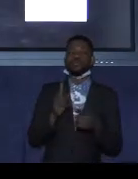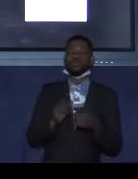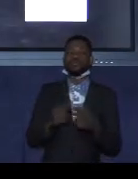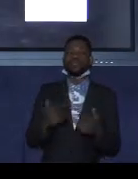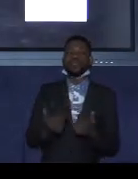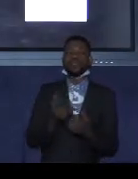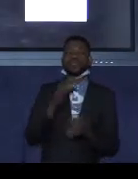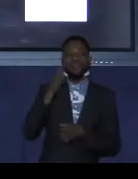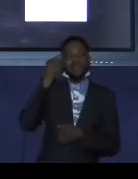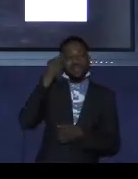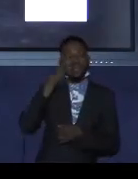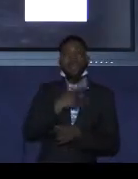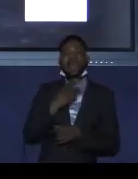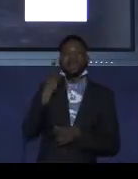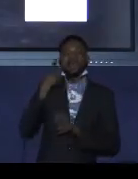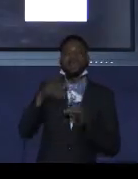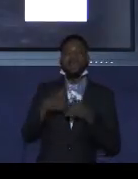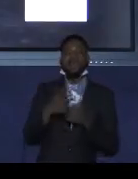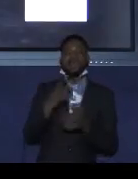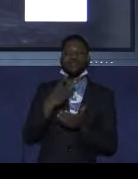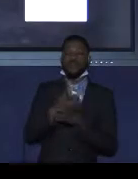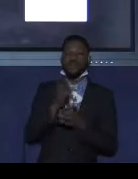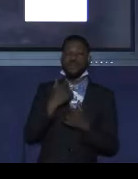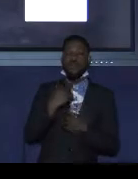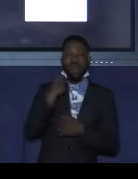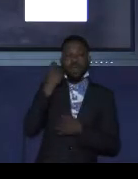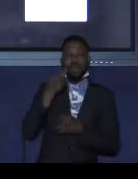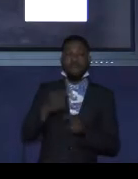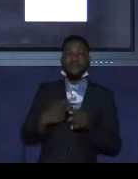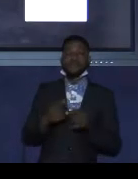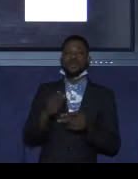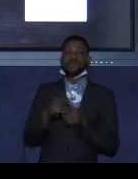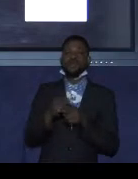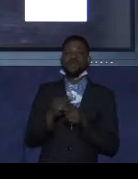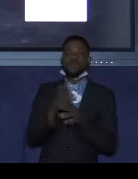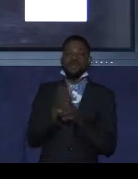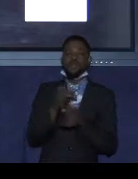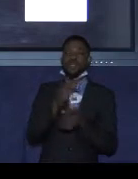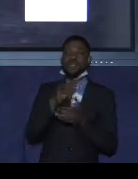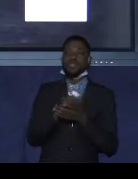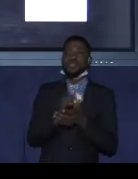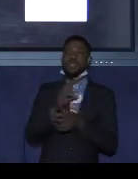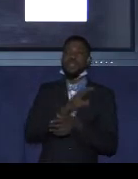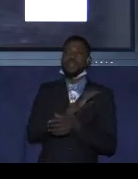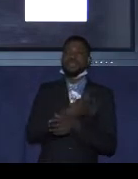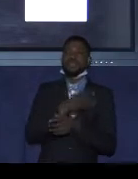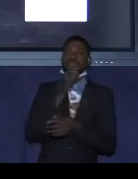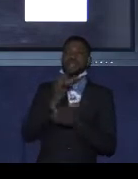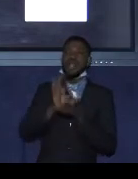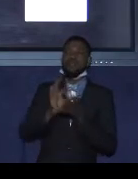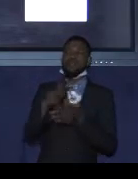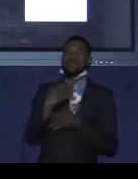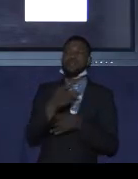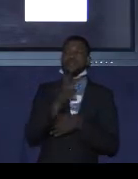to challenge your thinking and see how well you've really understood today's lesson. But the summary is that capacity is the amount of liquid